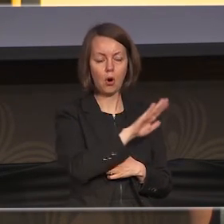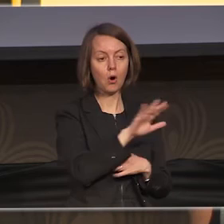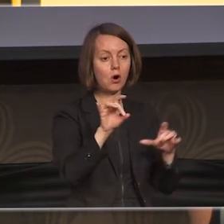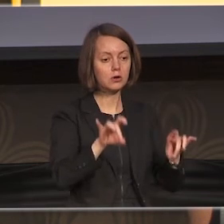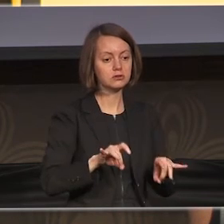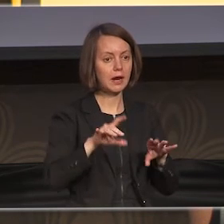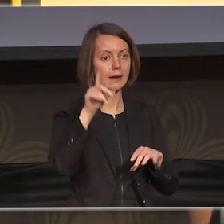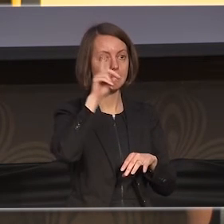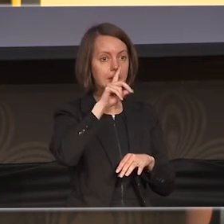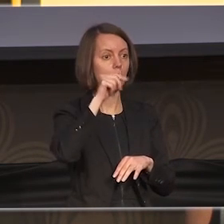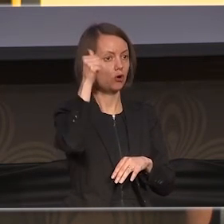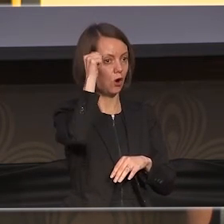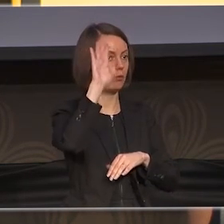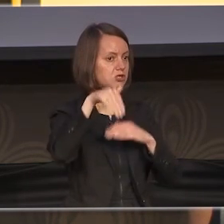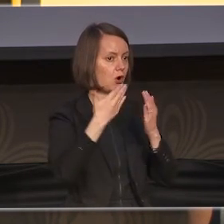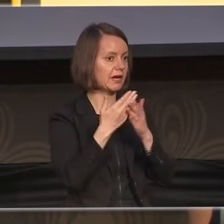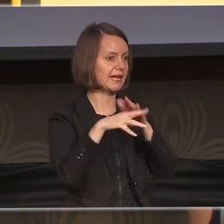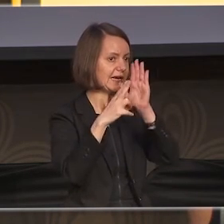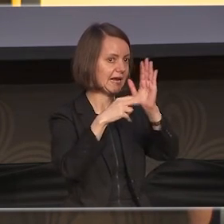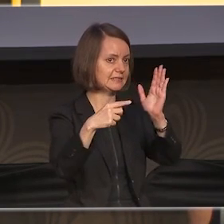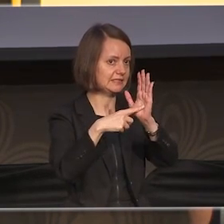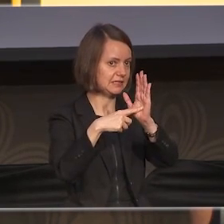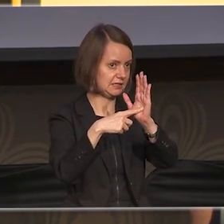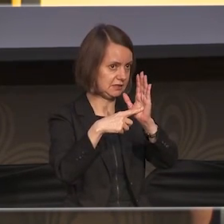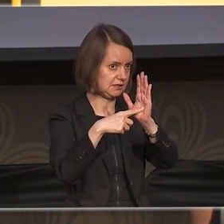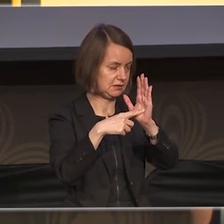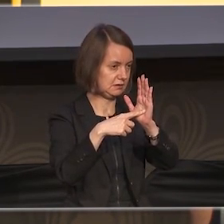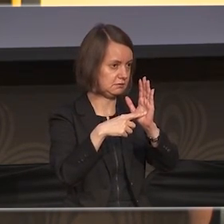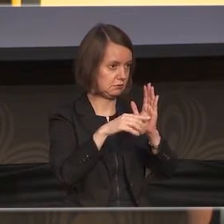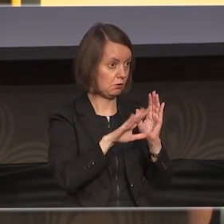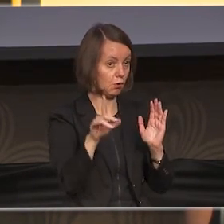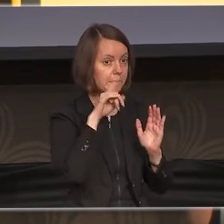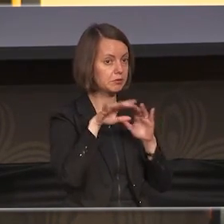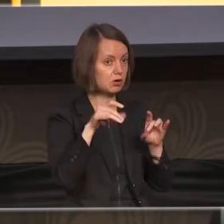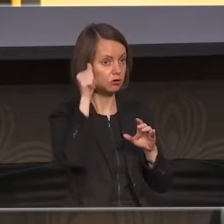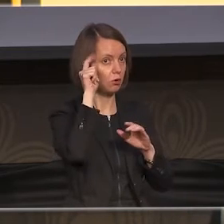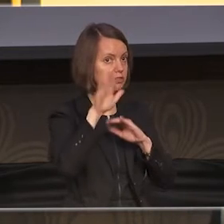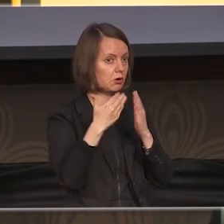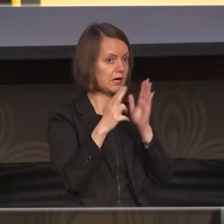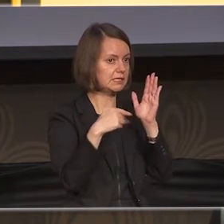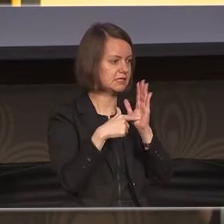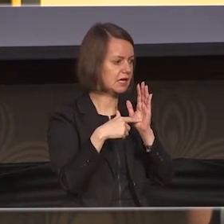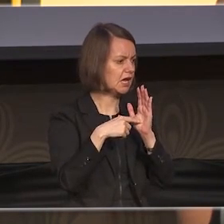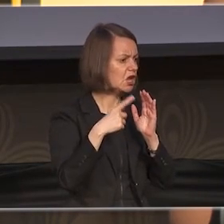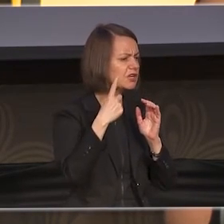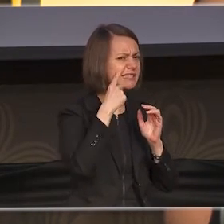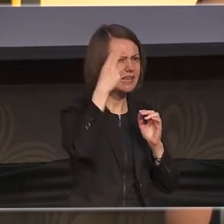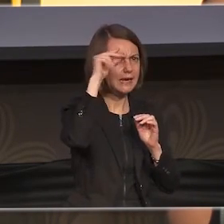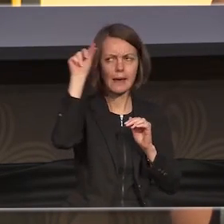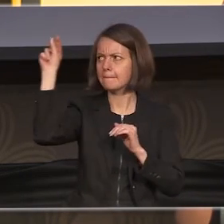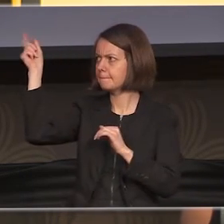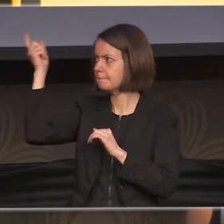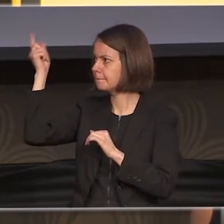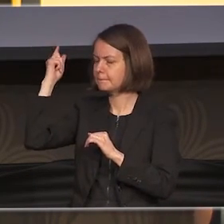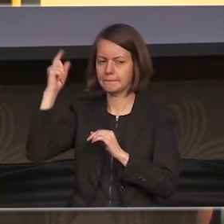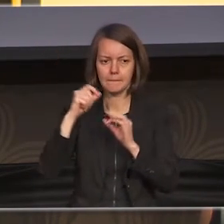in the Northern Territory. And the anthology that Rosie Scott and I put together, maybe you can see some of the names of the people up there also, it's just